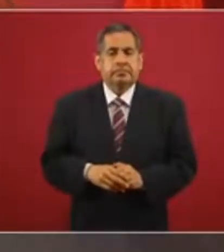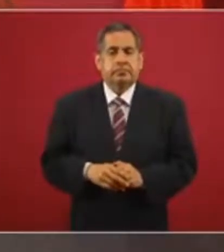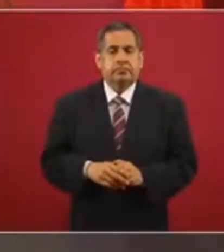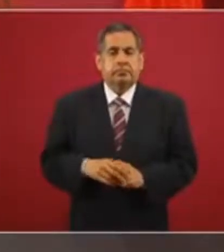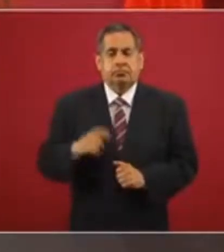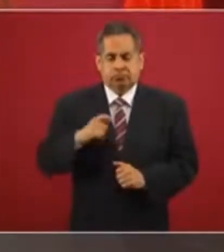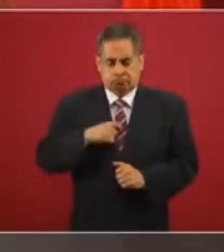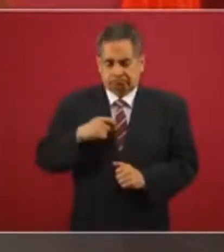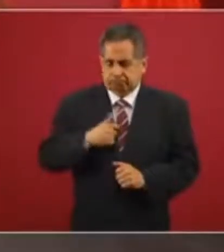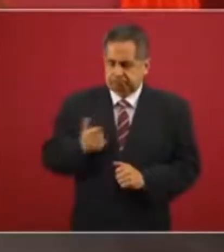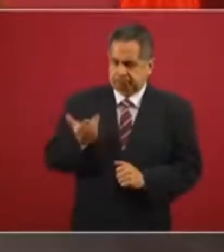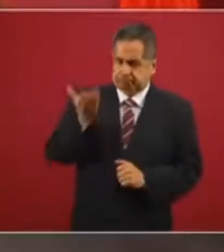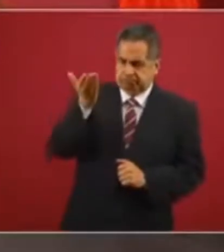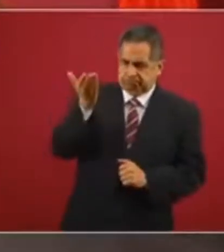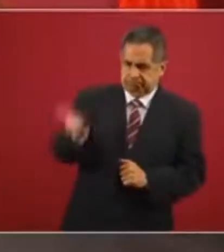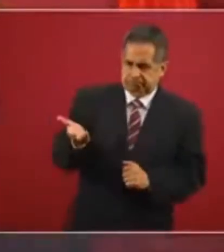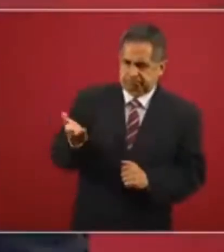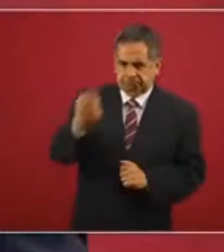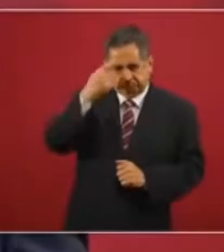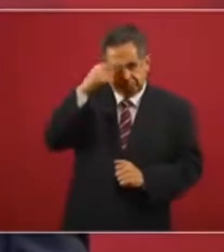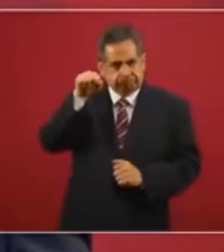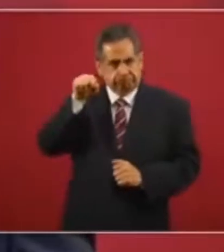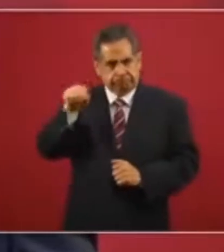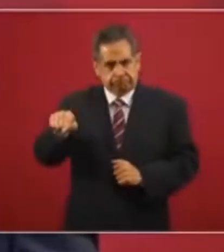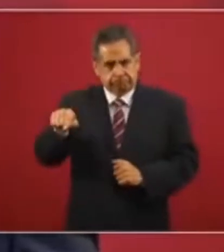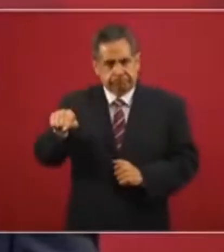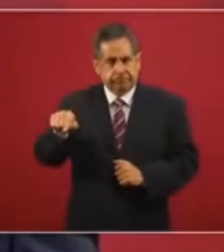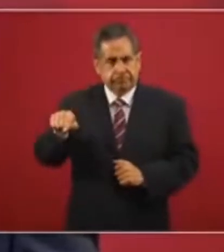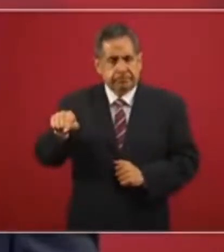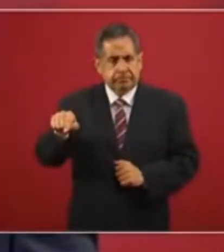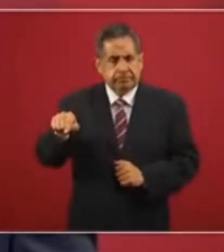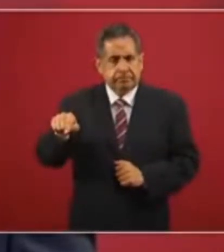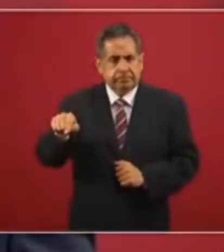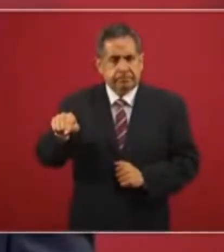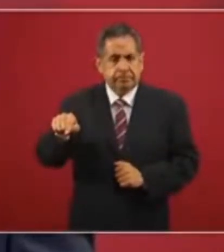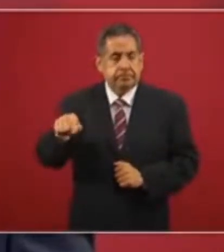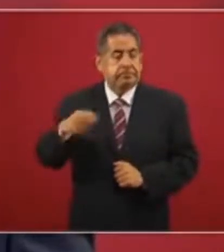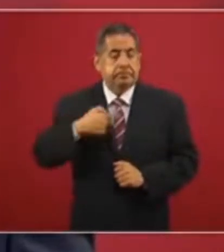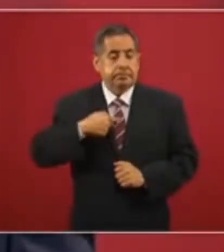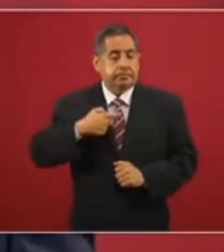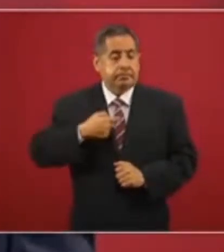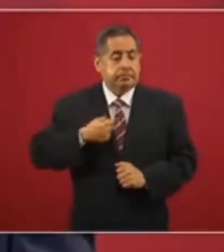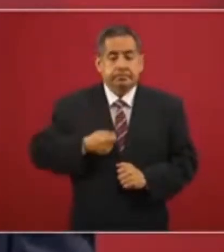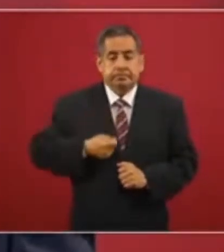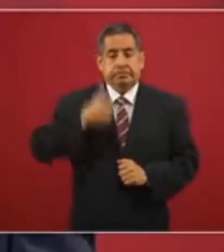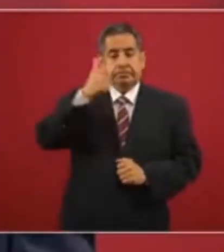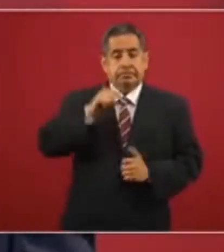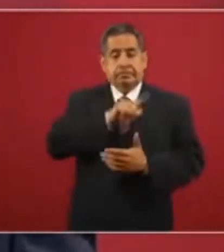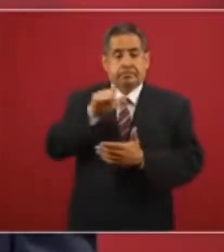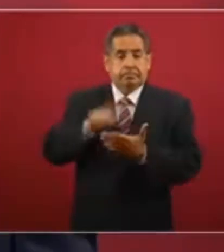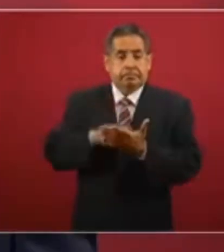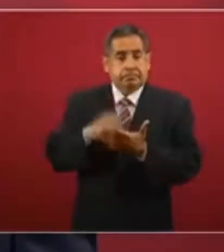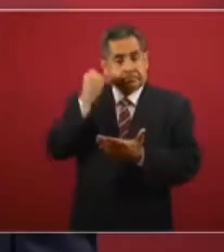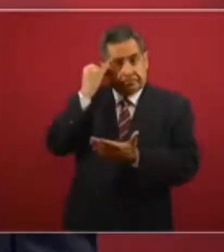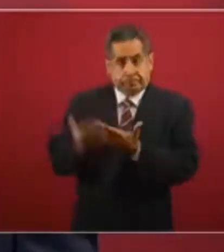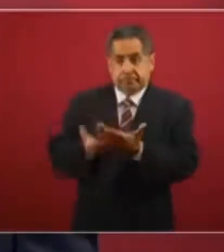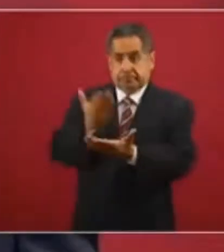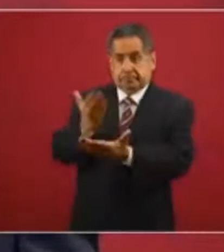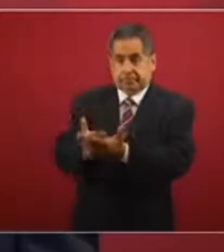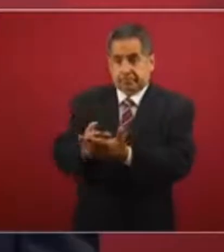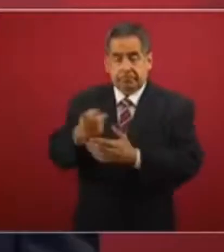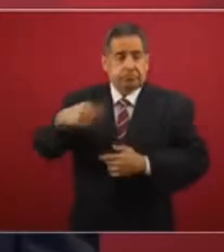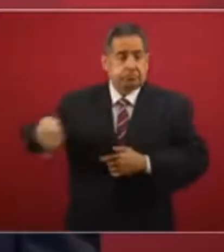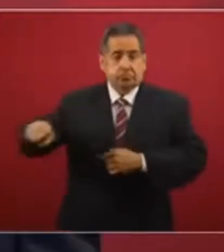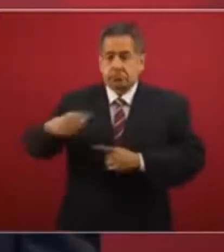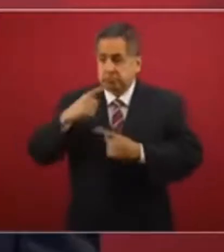estoy solicitando que la primera iniciativa que se discuta y en su caso